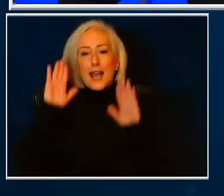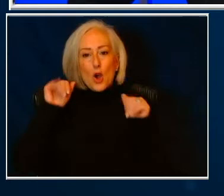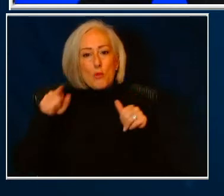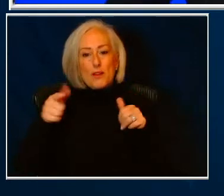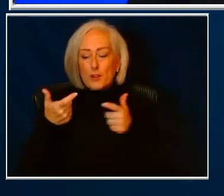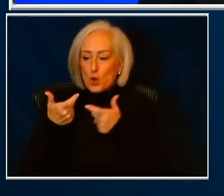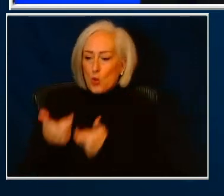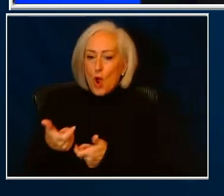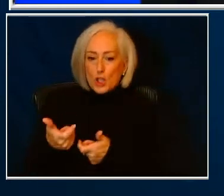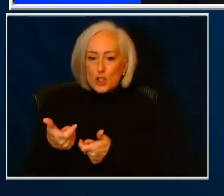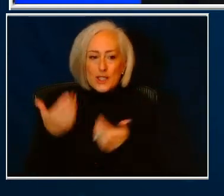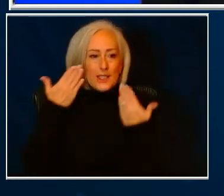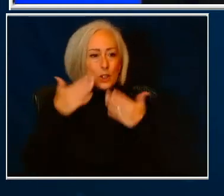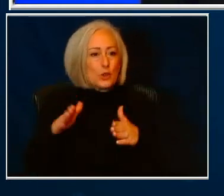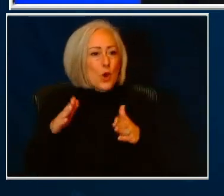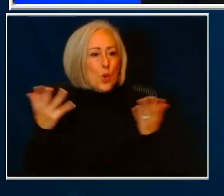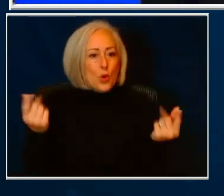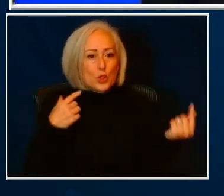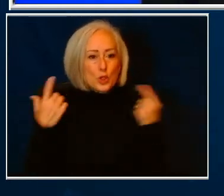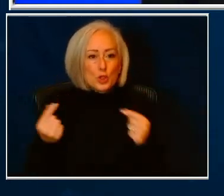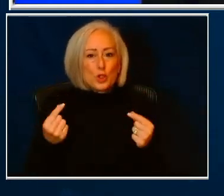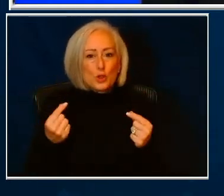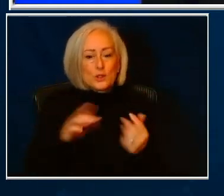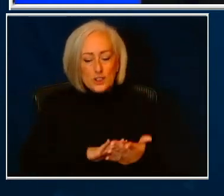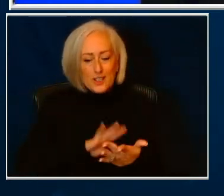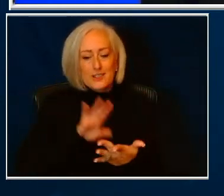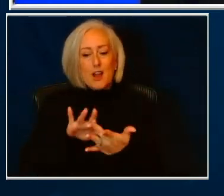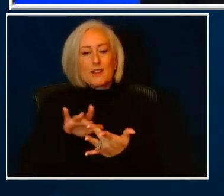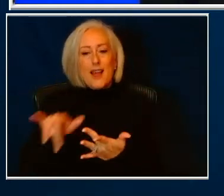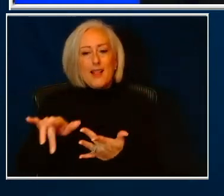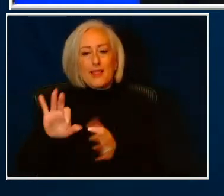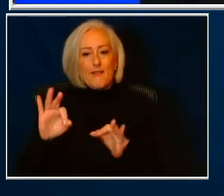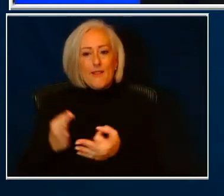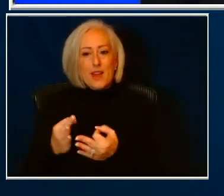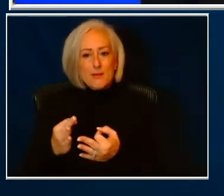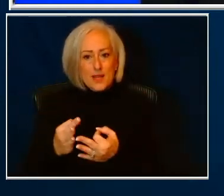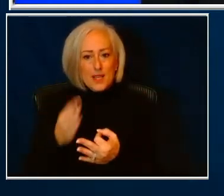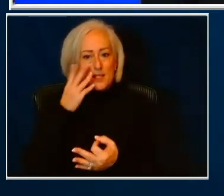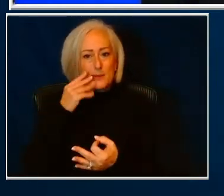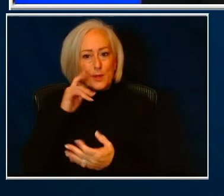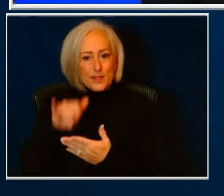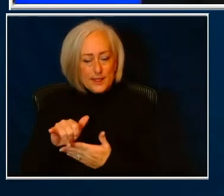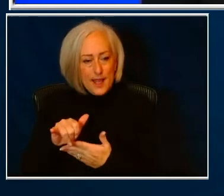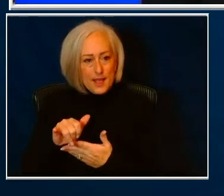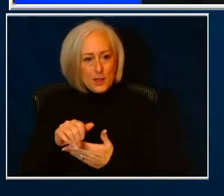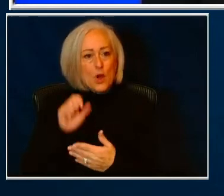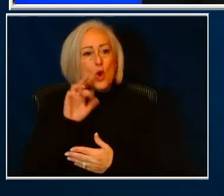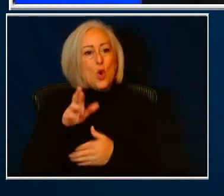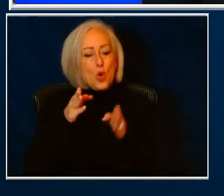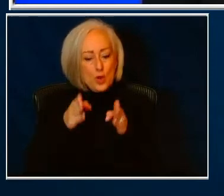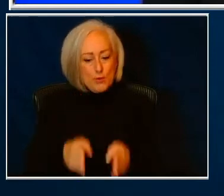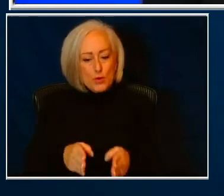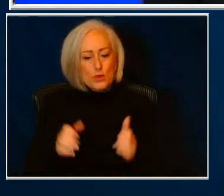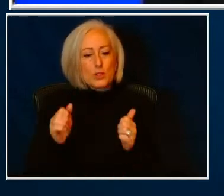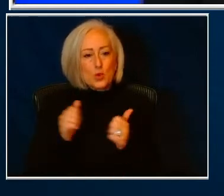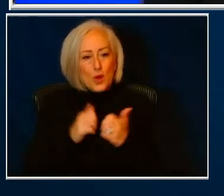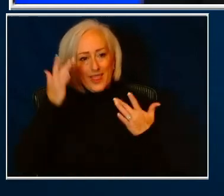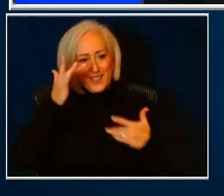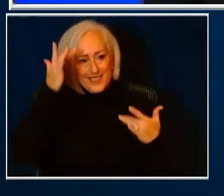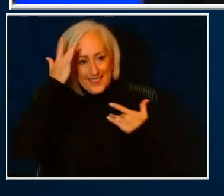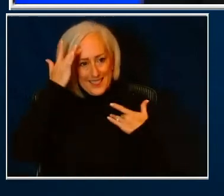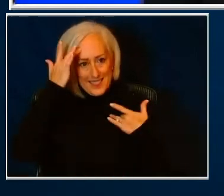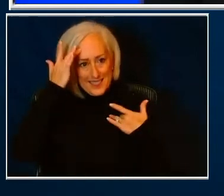know what to do, just do that. Just reach out to the family or reach out to the person who happens to have this disease, because it's going to be a